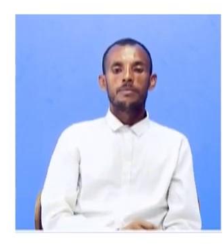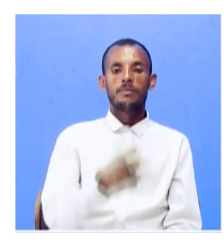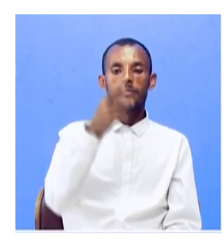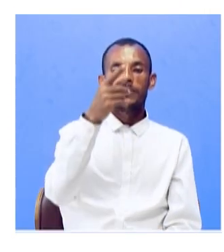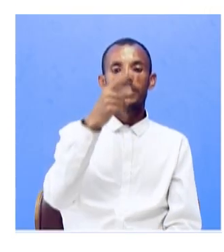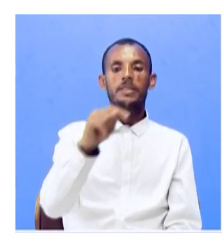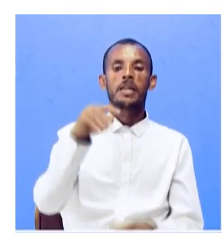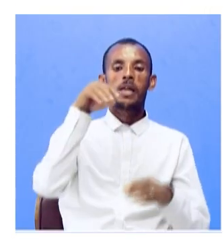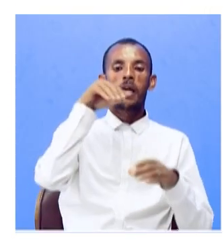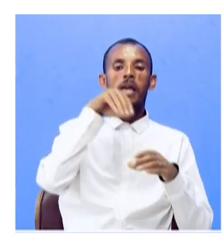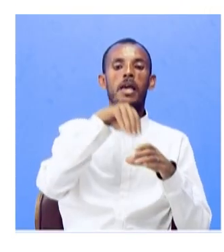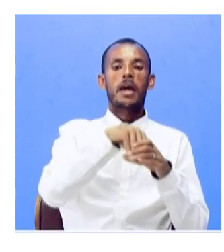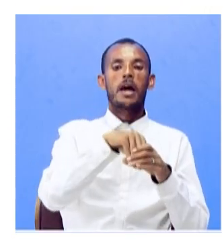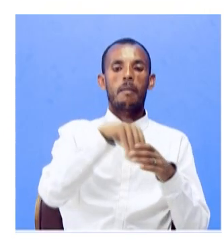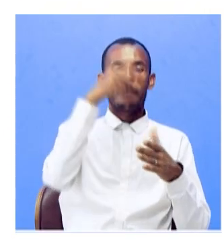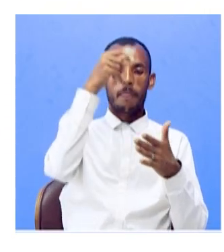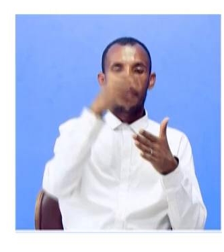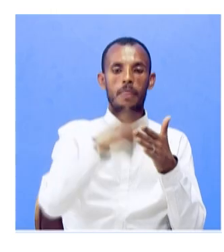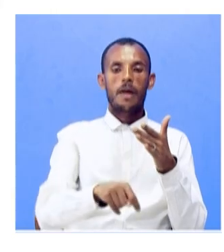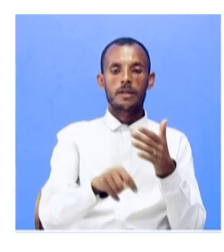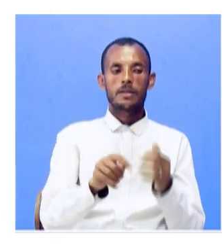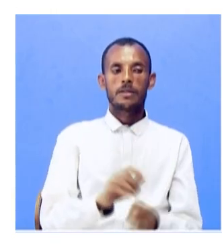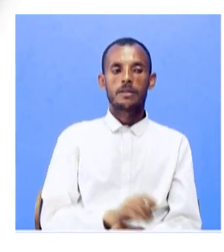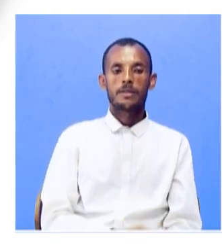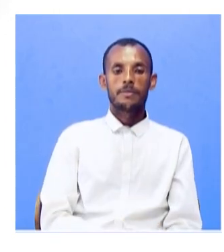the income tax